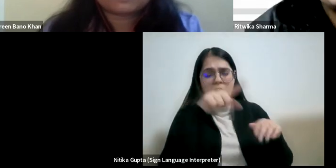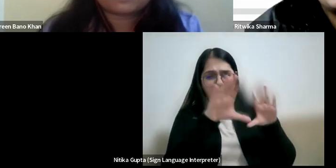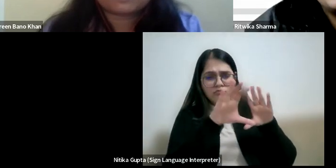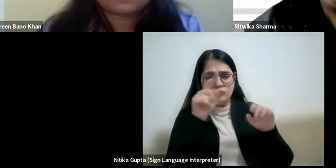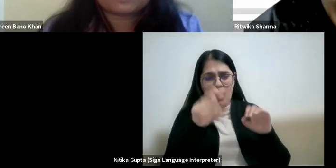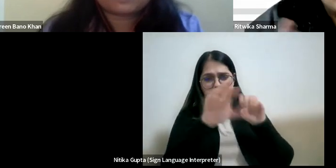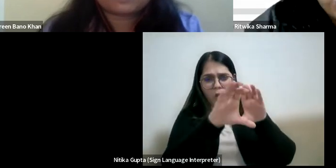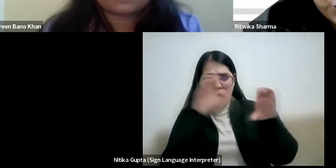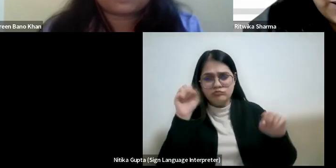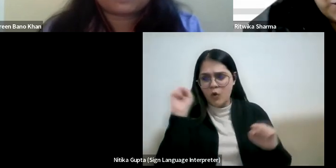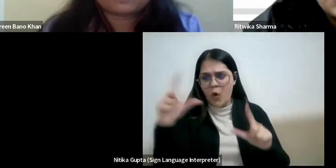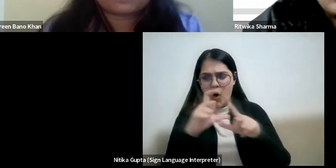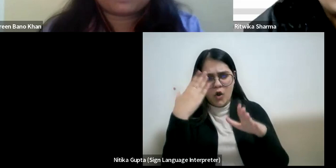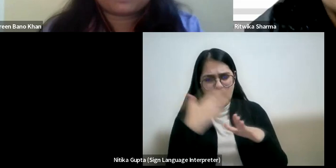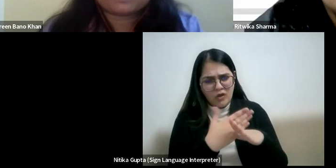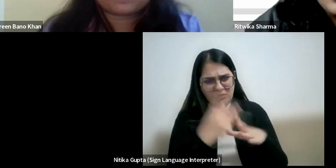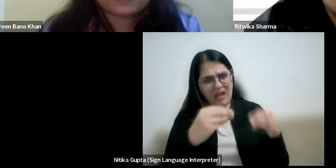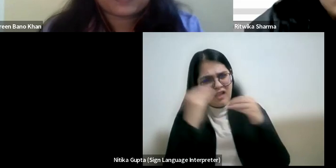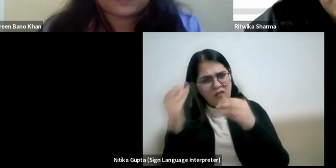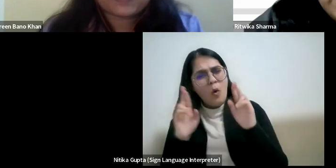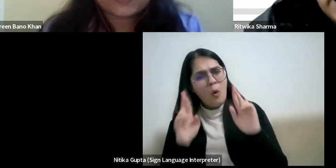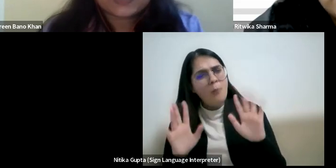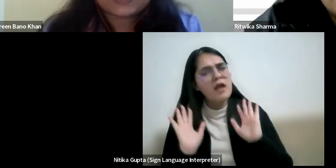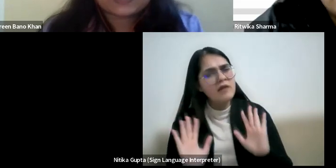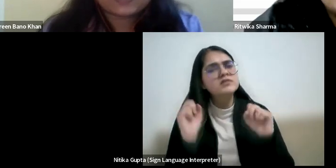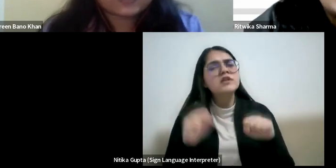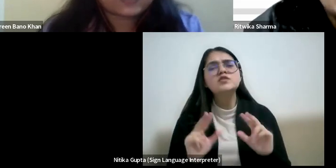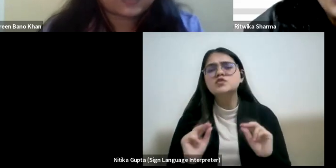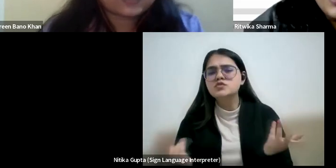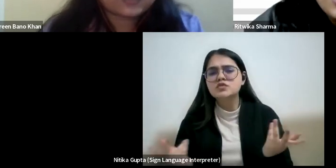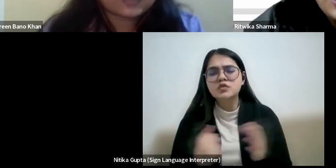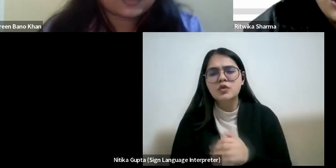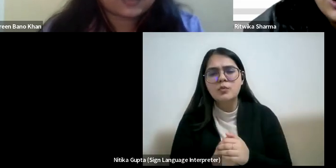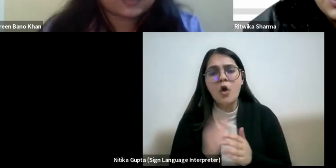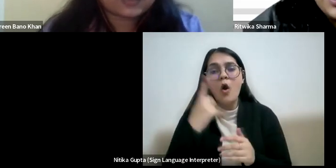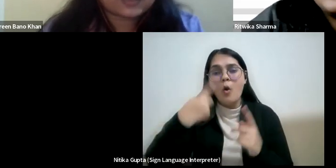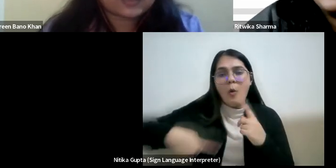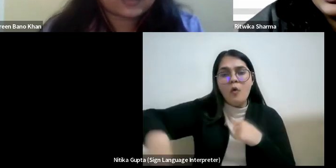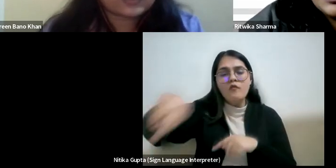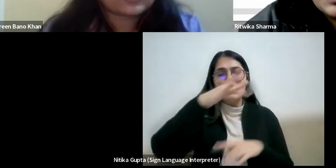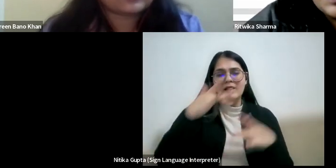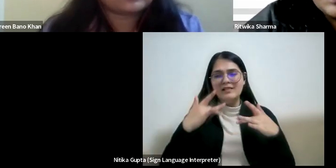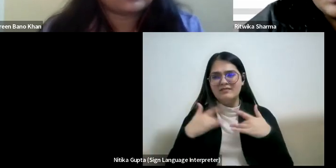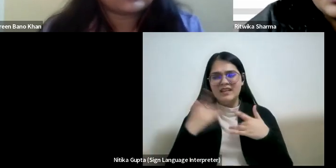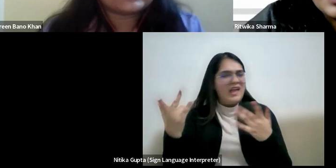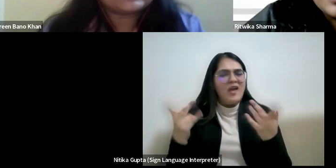does that espouse any hope for them, or in that dire situation, does that not mean anything for